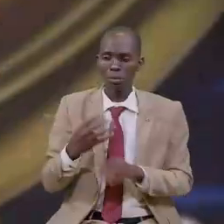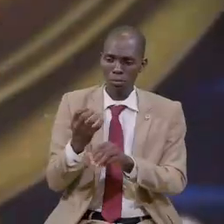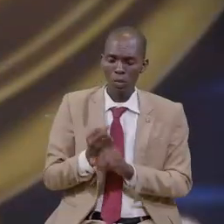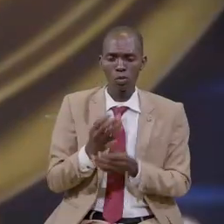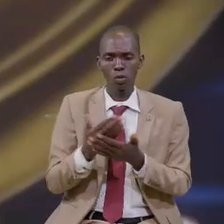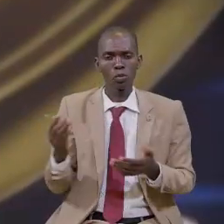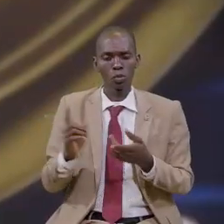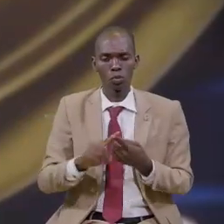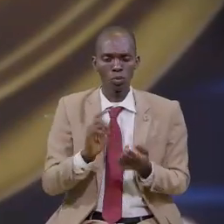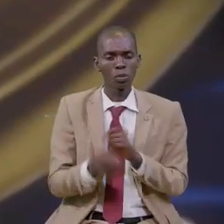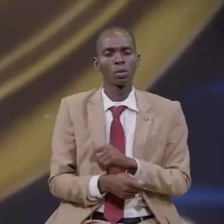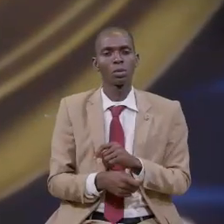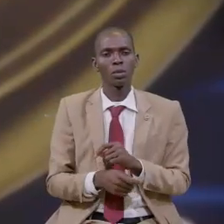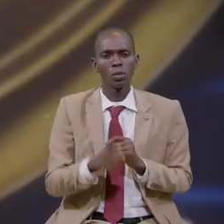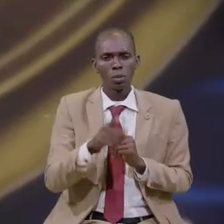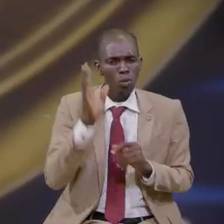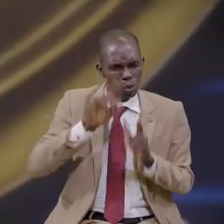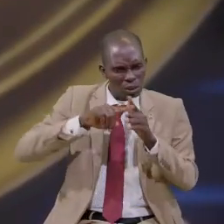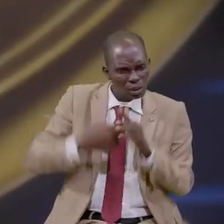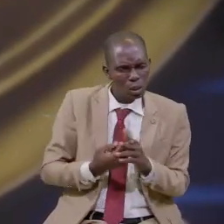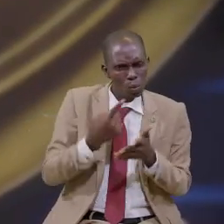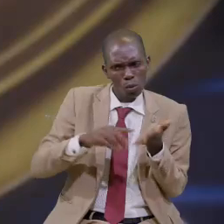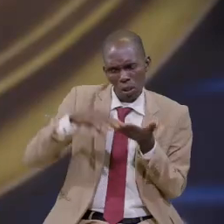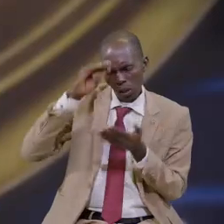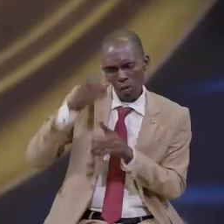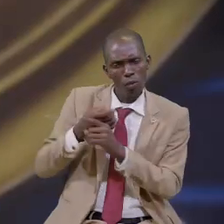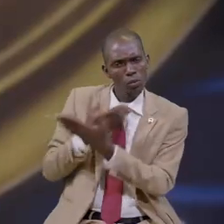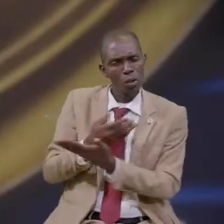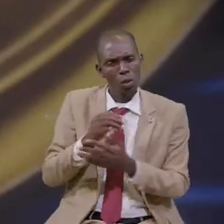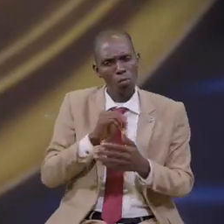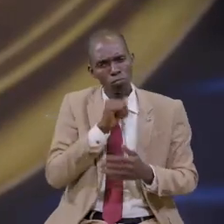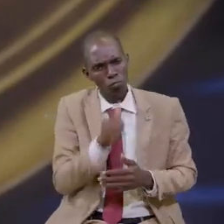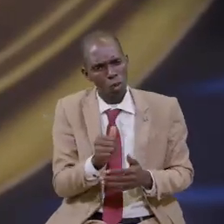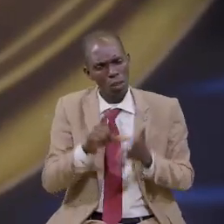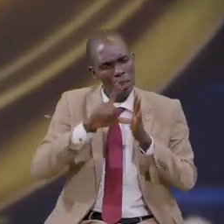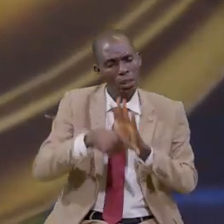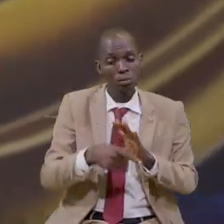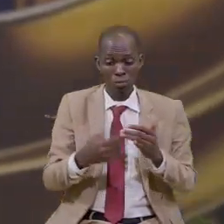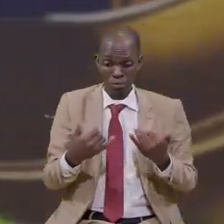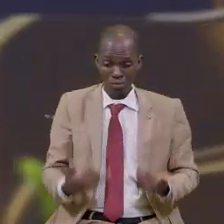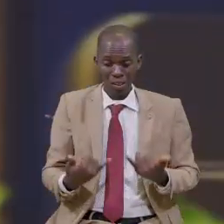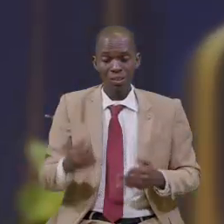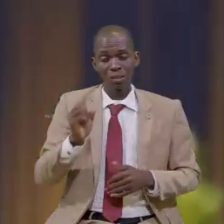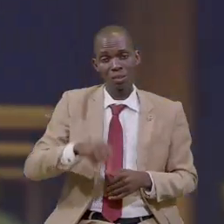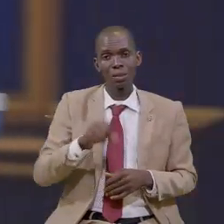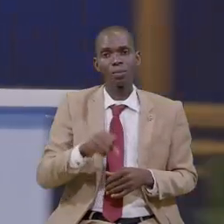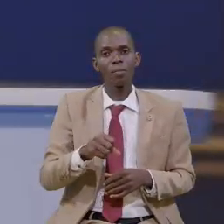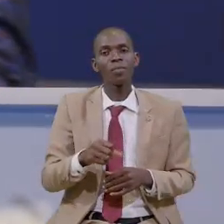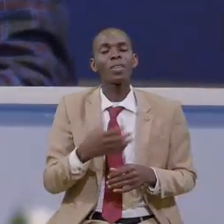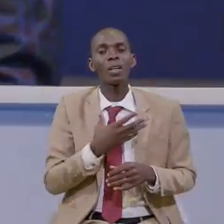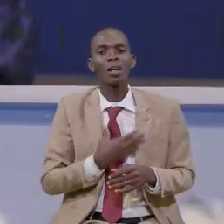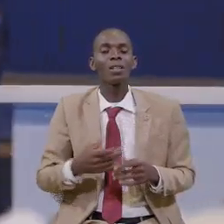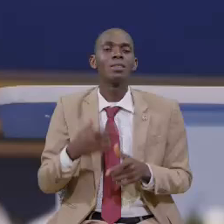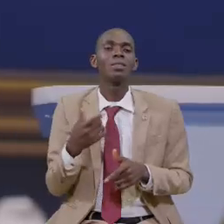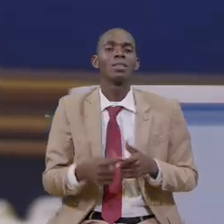now? What do you say? Yes. Yes. And then it's one of them.